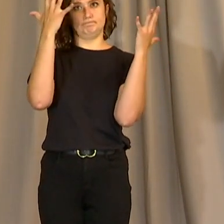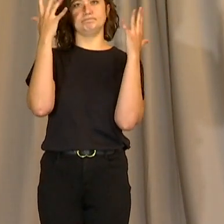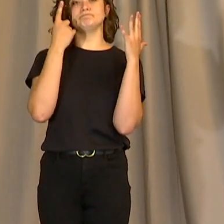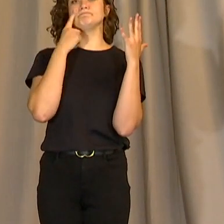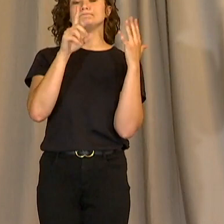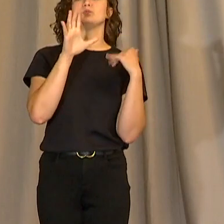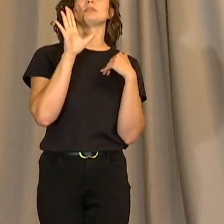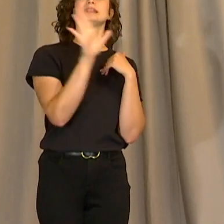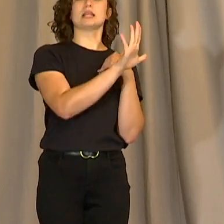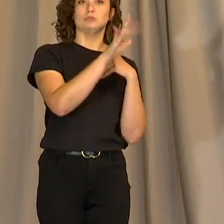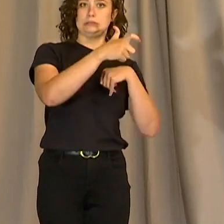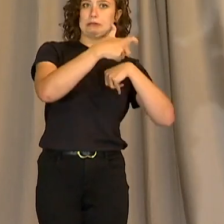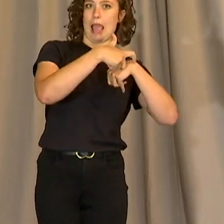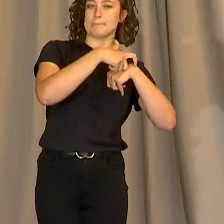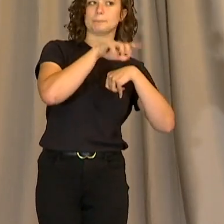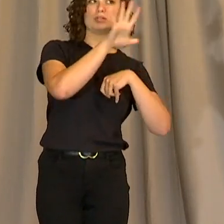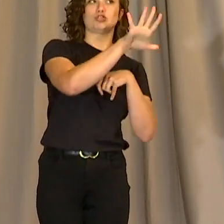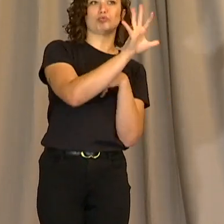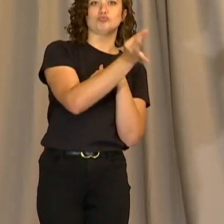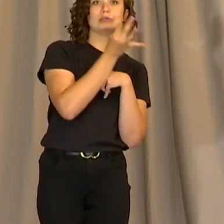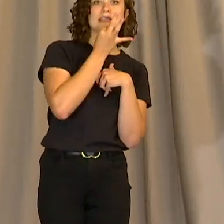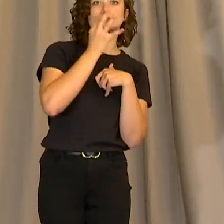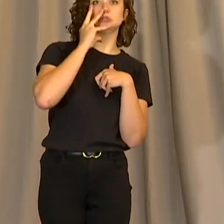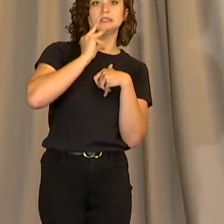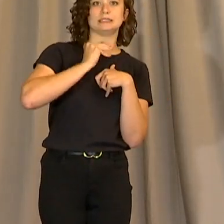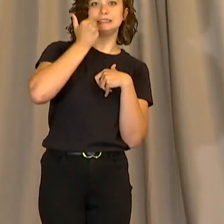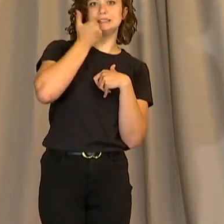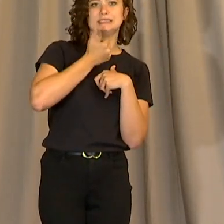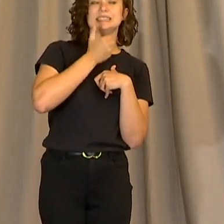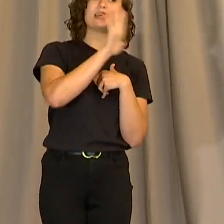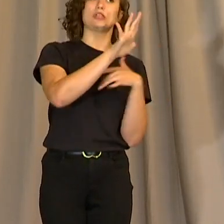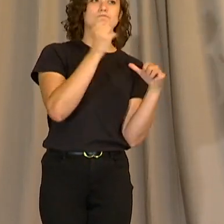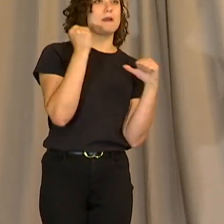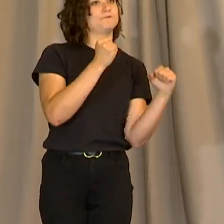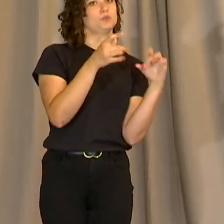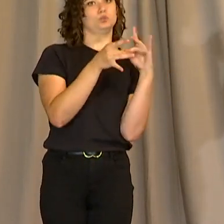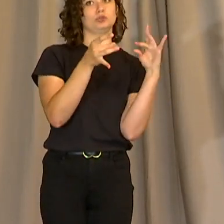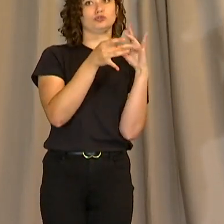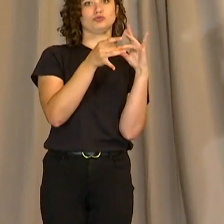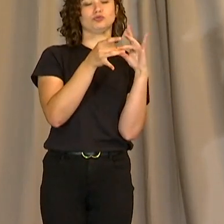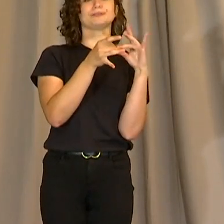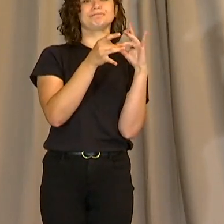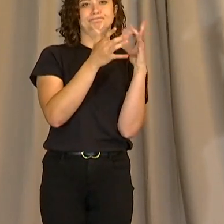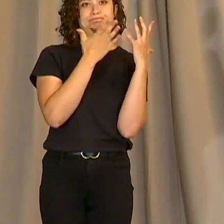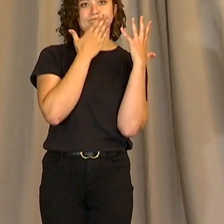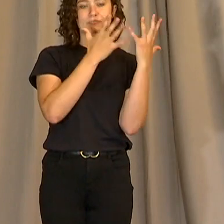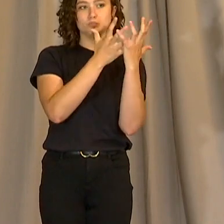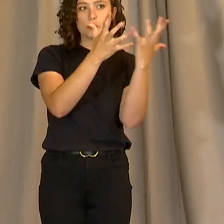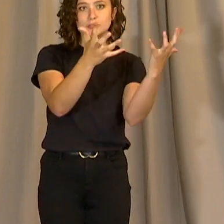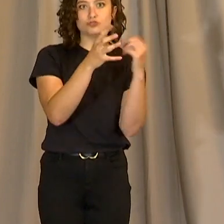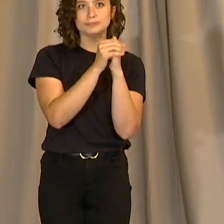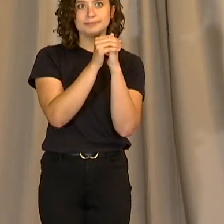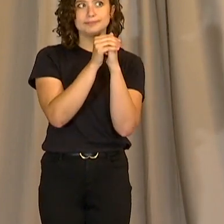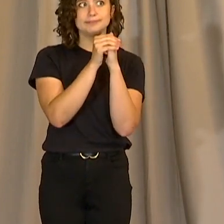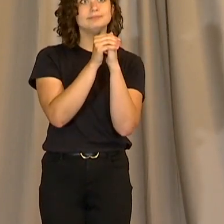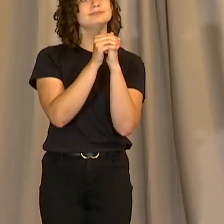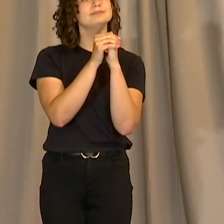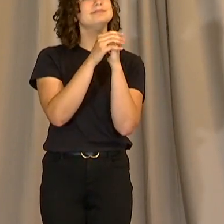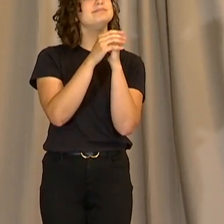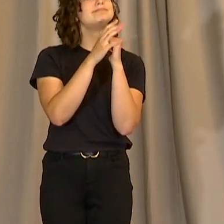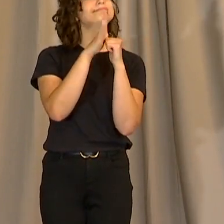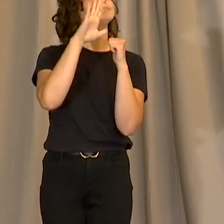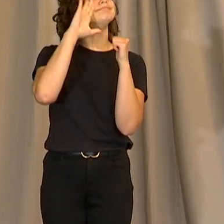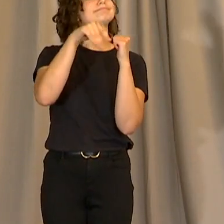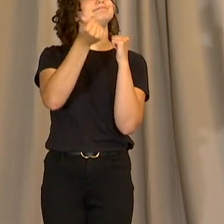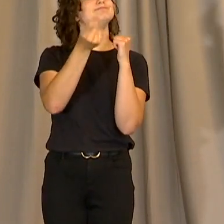for their time, for their expertise, and their powerful words. So thank you so much. And again, I know that there were a few questions